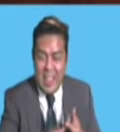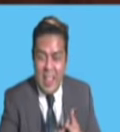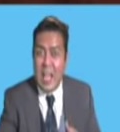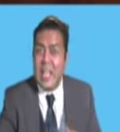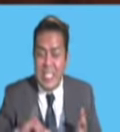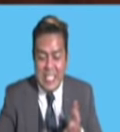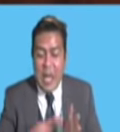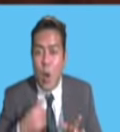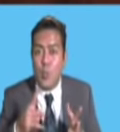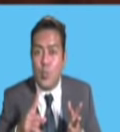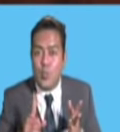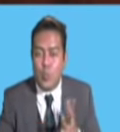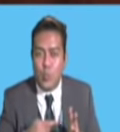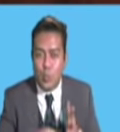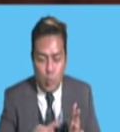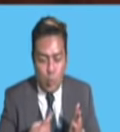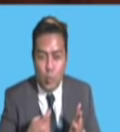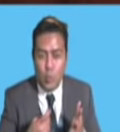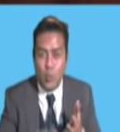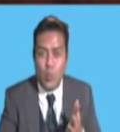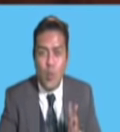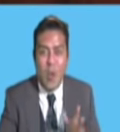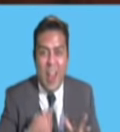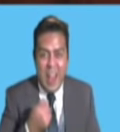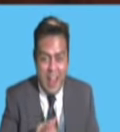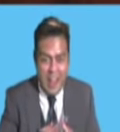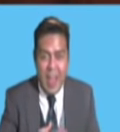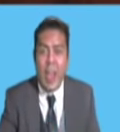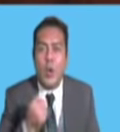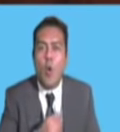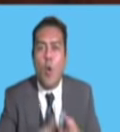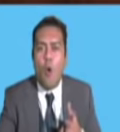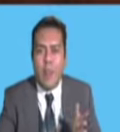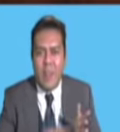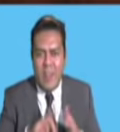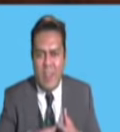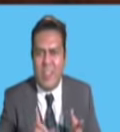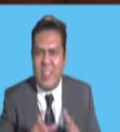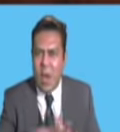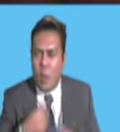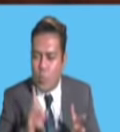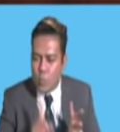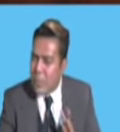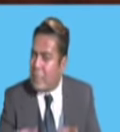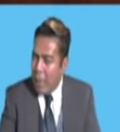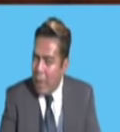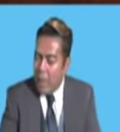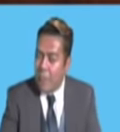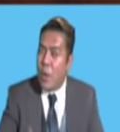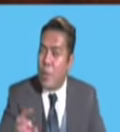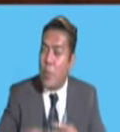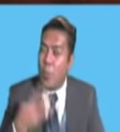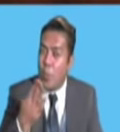Wanendau, to name a few, are reminded of their obligations and responsibilities towards the common good. The operative